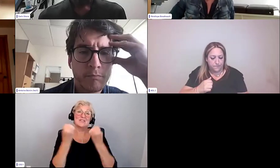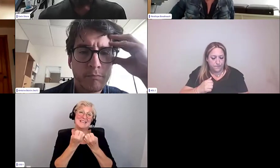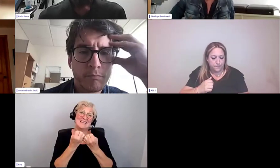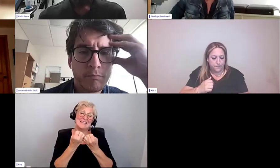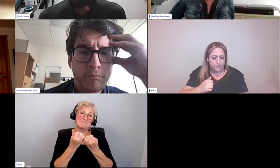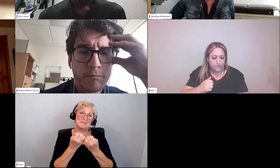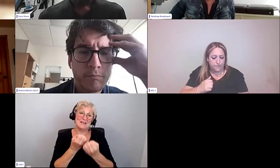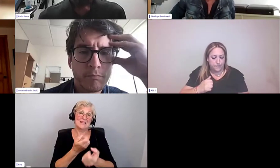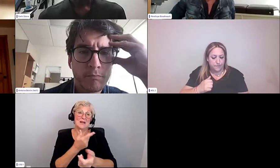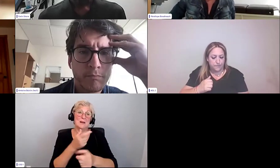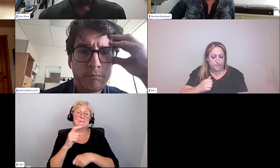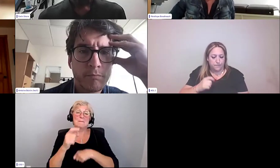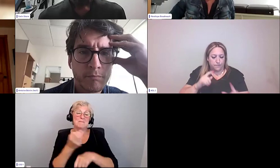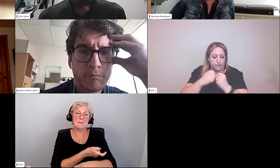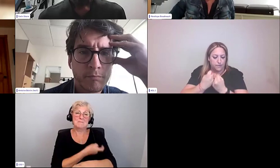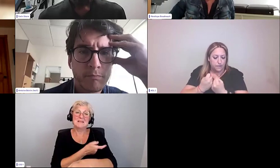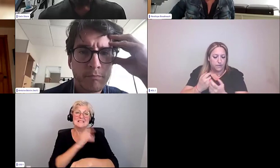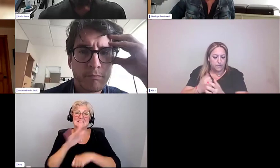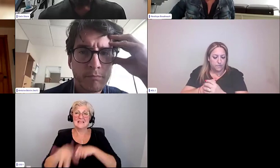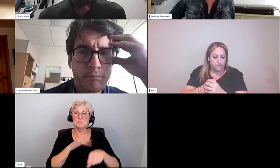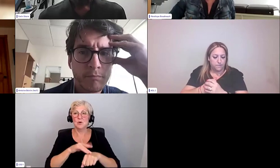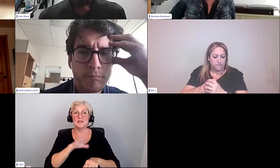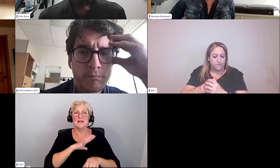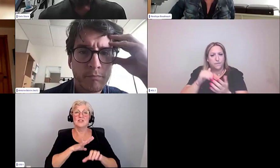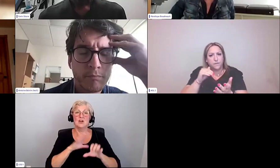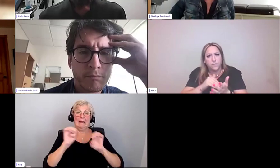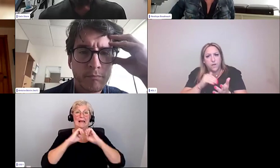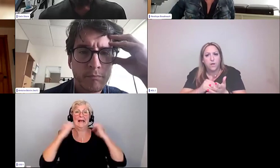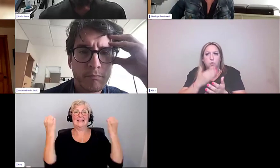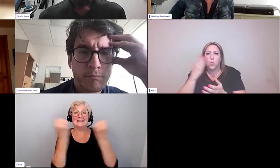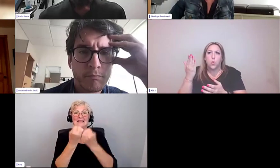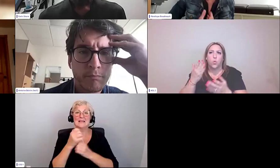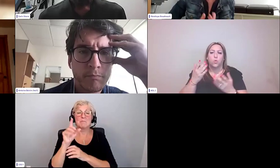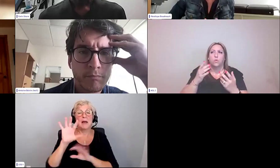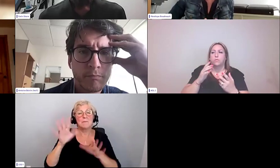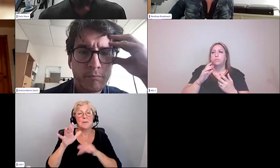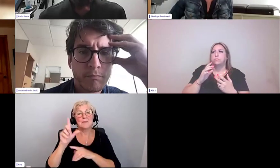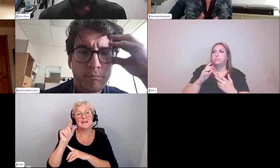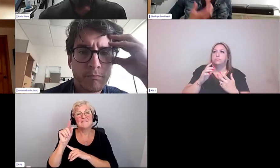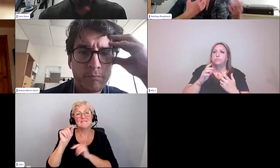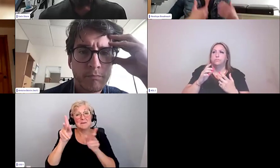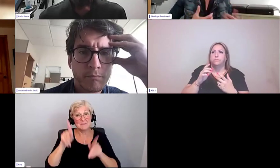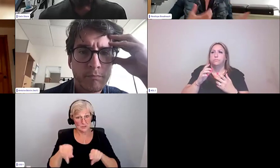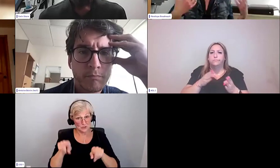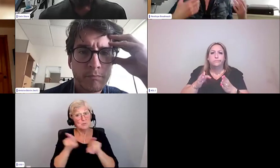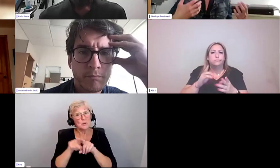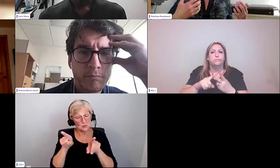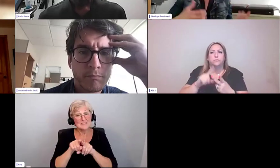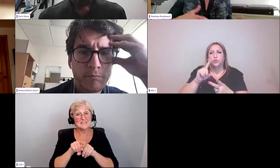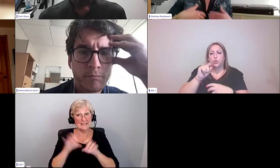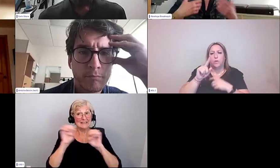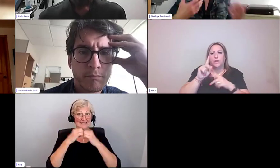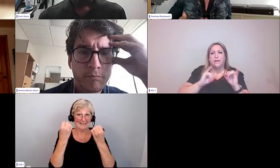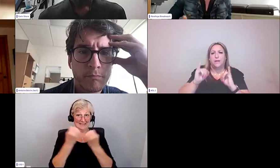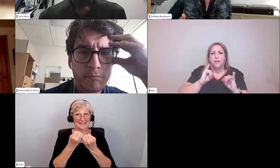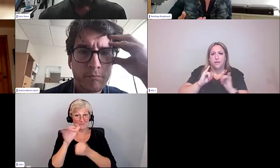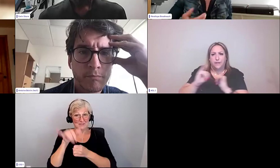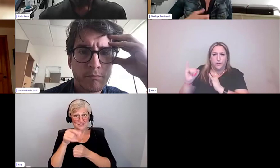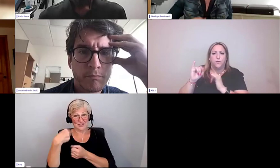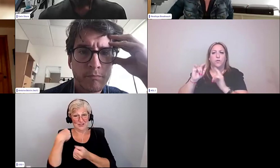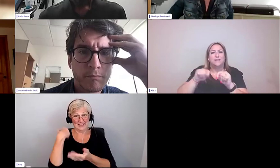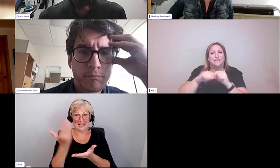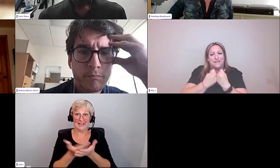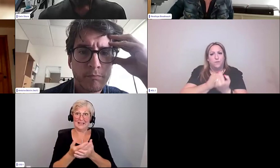the team of Doctors Without Frontiers, we have a team of about 20 individuals, and it's also the team which